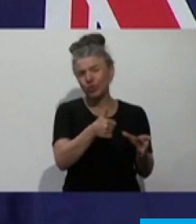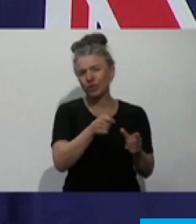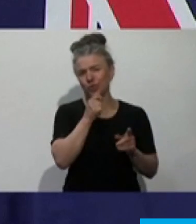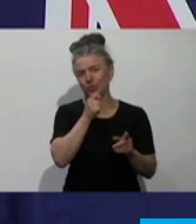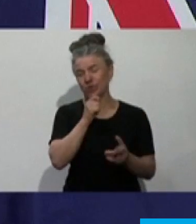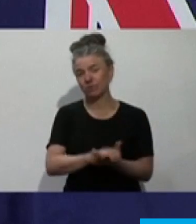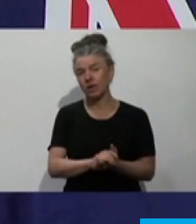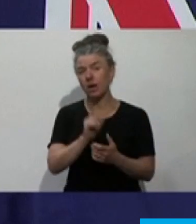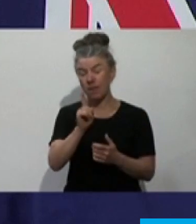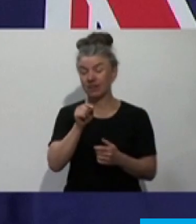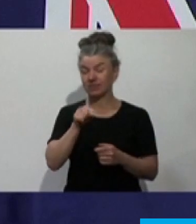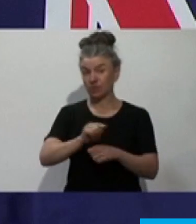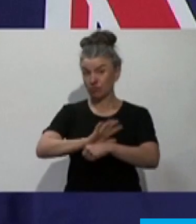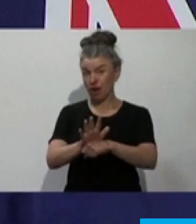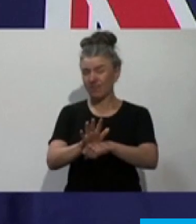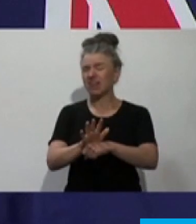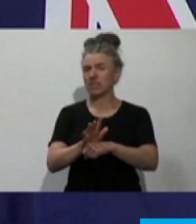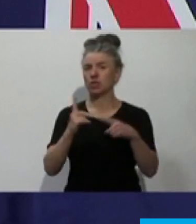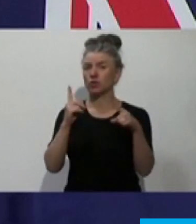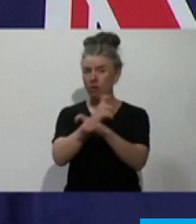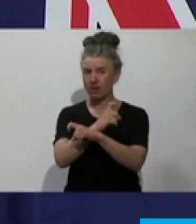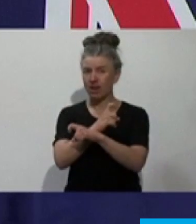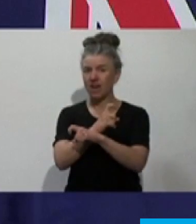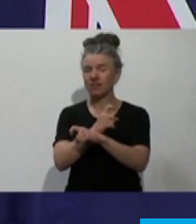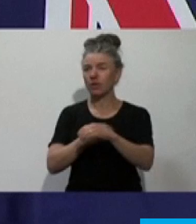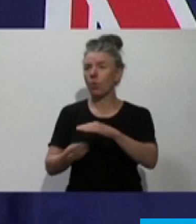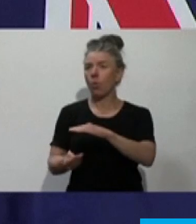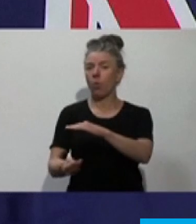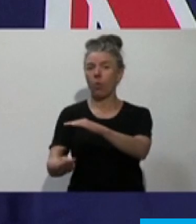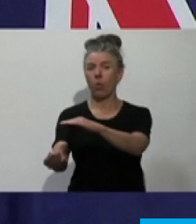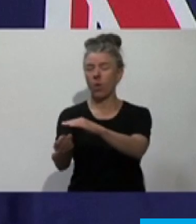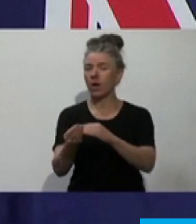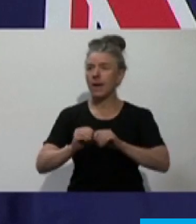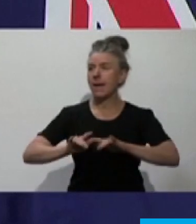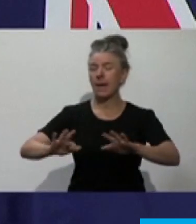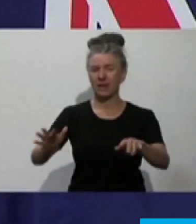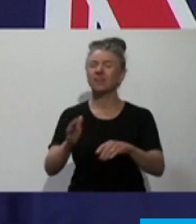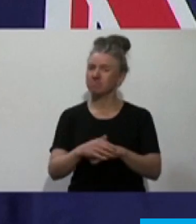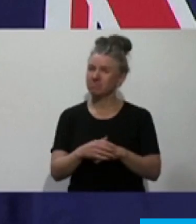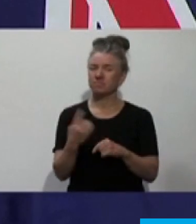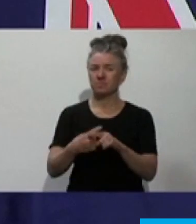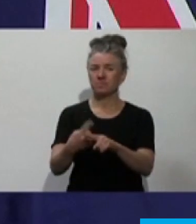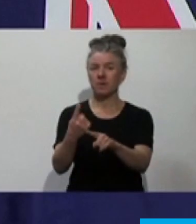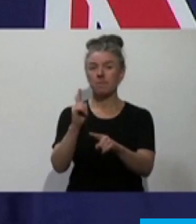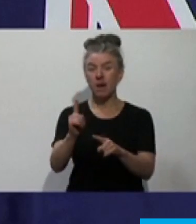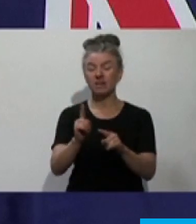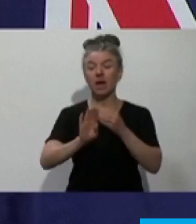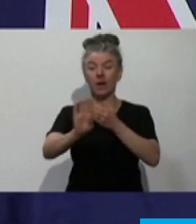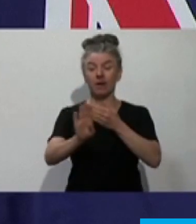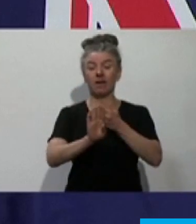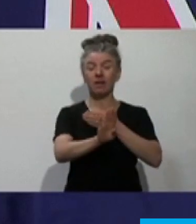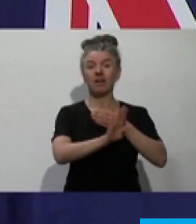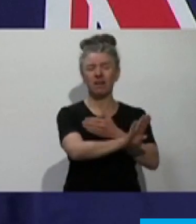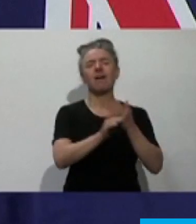of how tricky this virus is and how easily it can spread. But we know that limiting people-to-people contact really